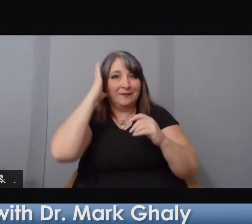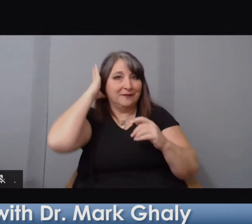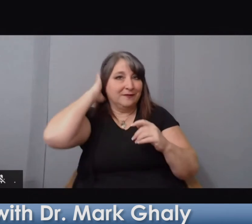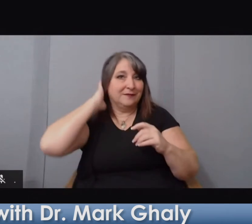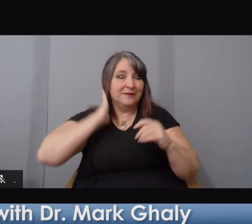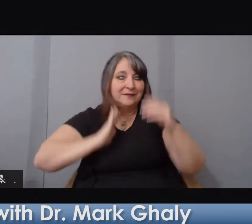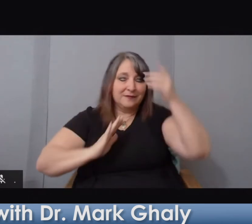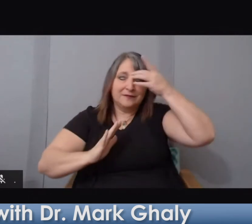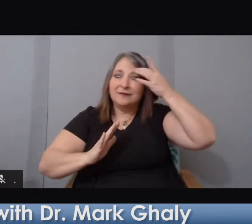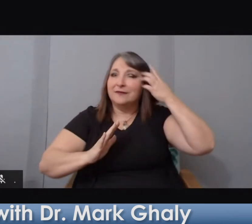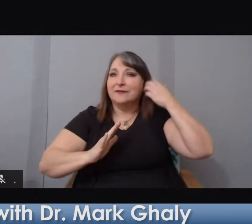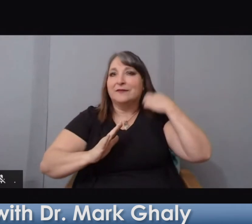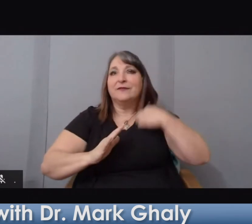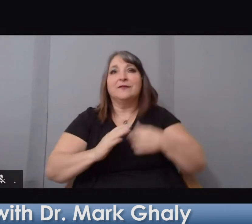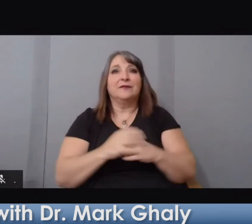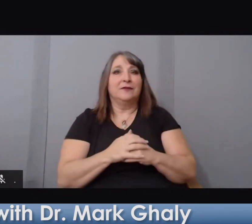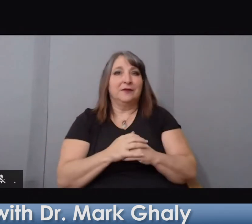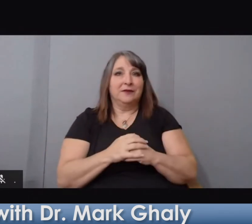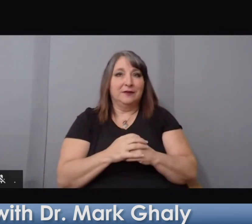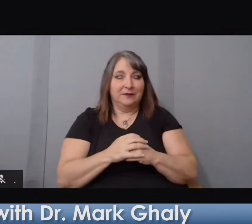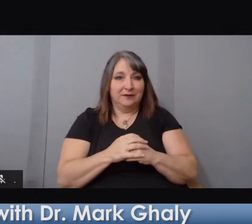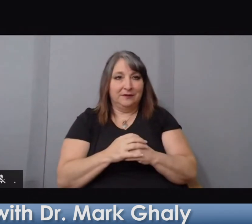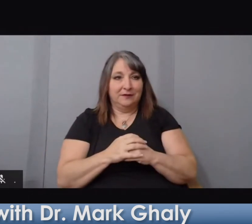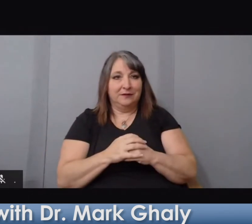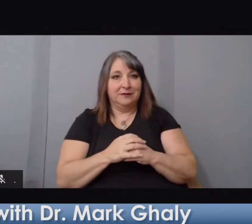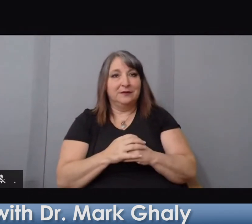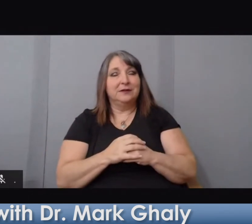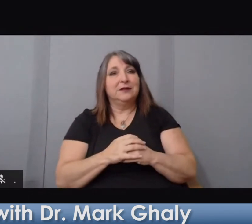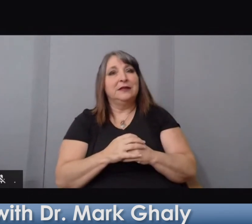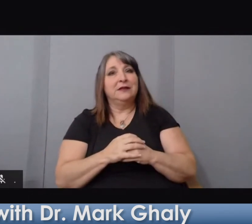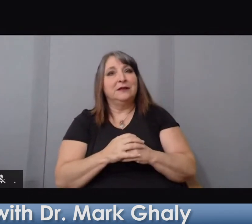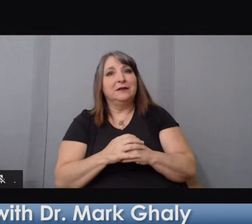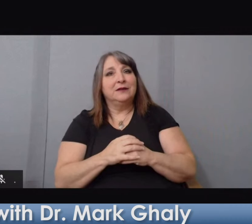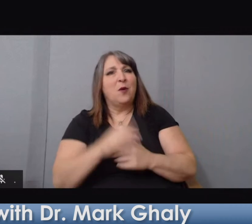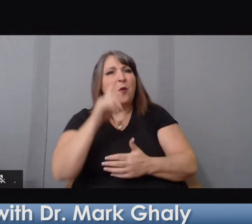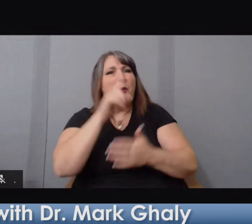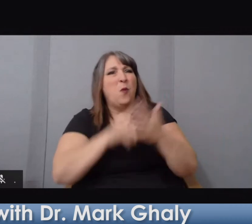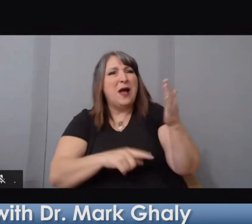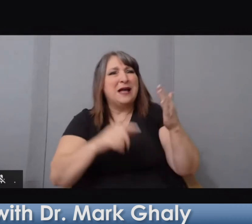Hi, Dr. Ghaly. I was wondering if you could give an update on